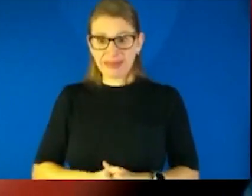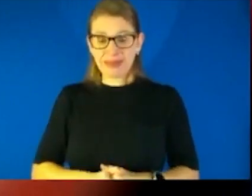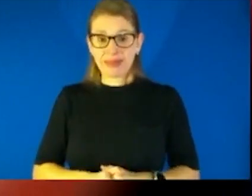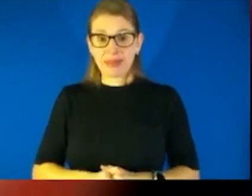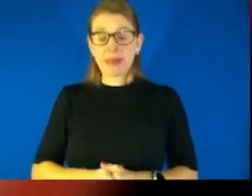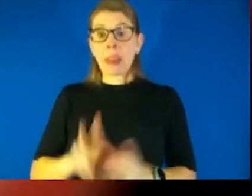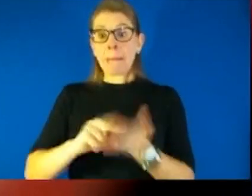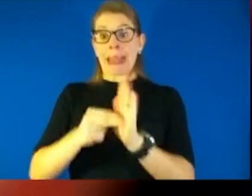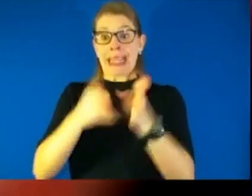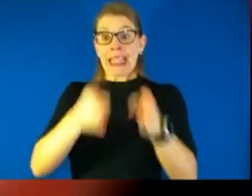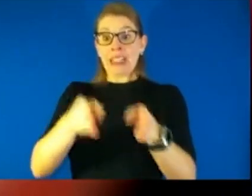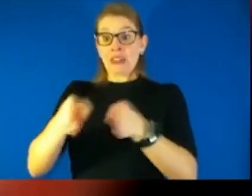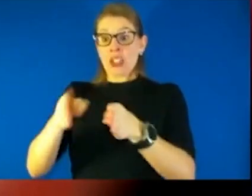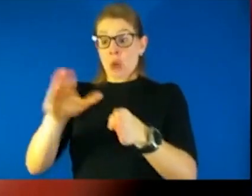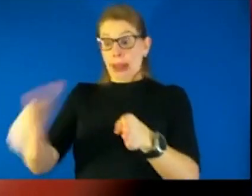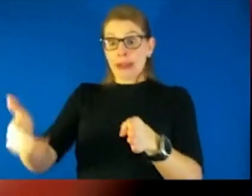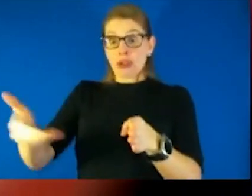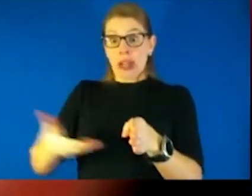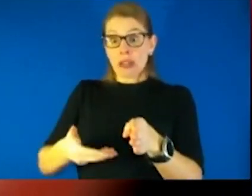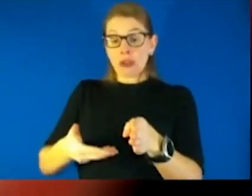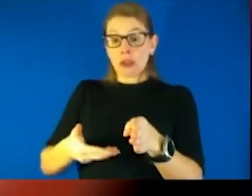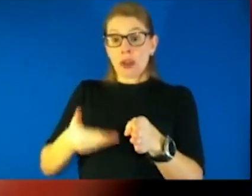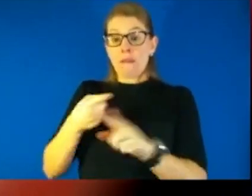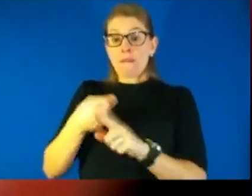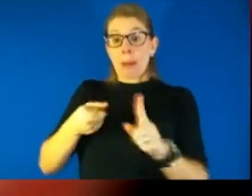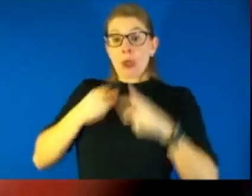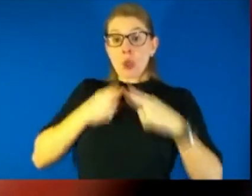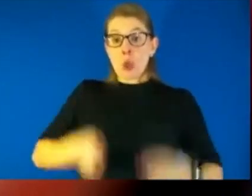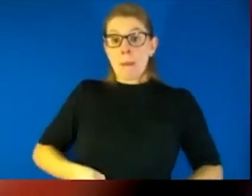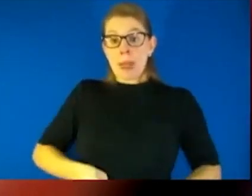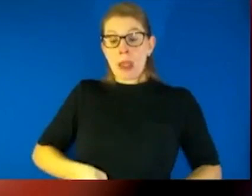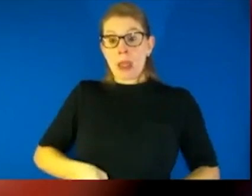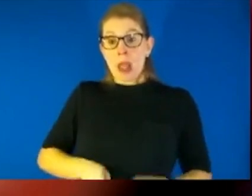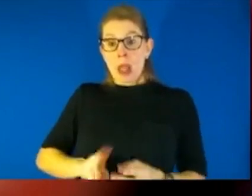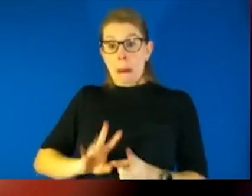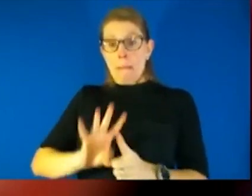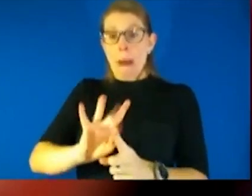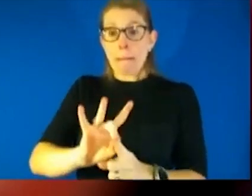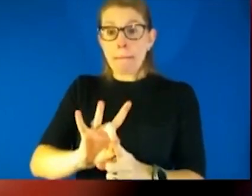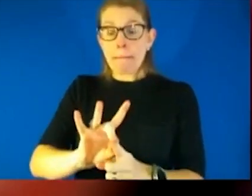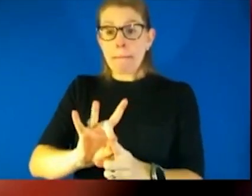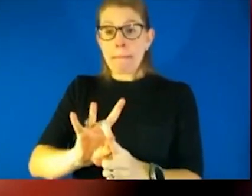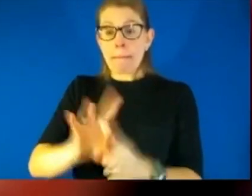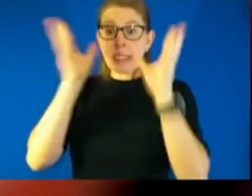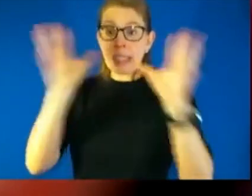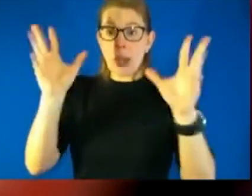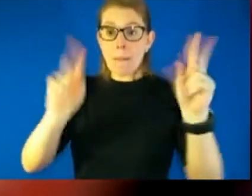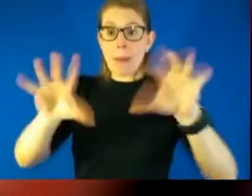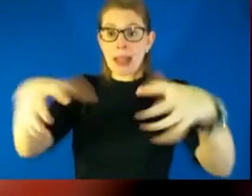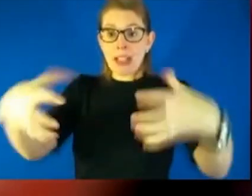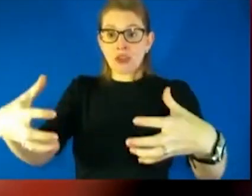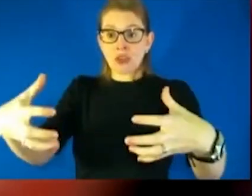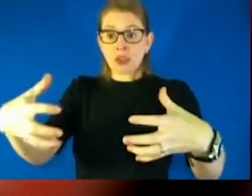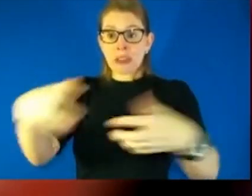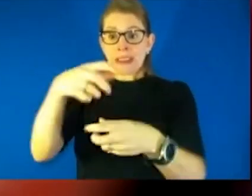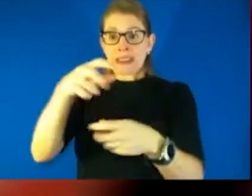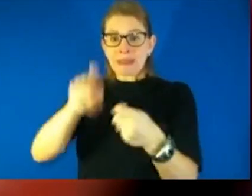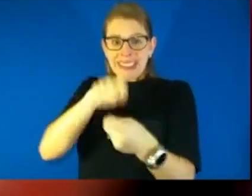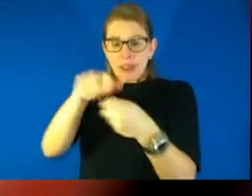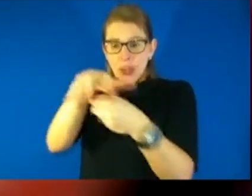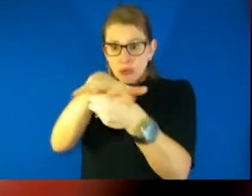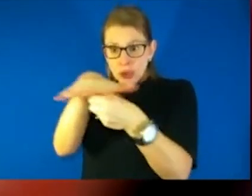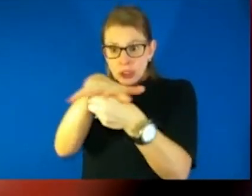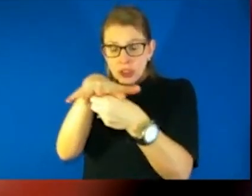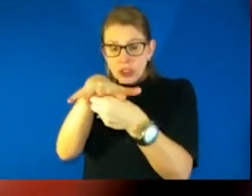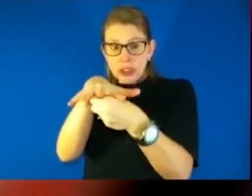it's individual introductions from humans into deer population in specific regions of the